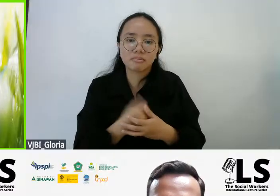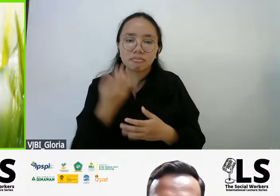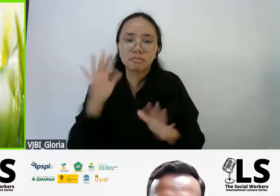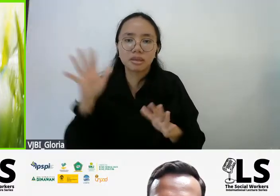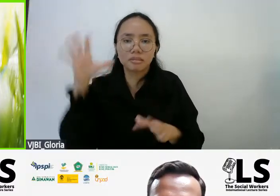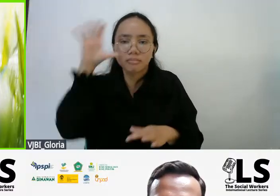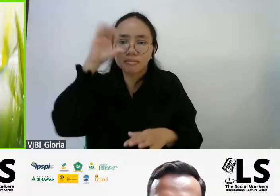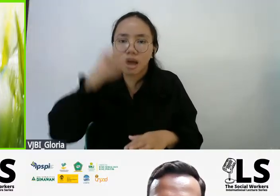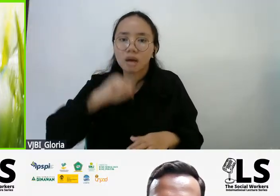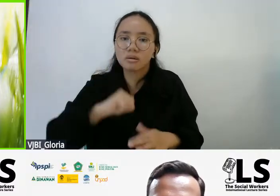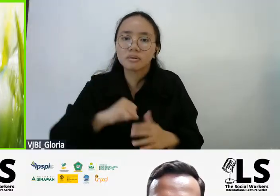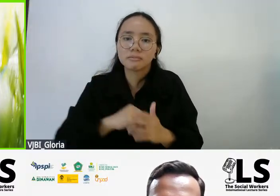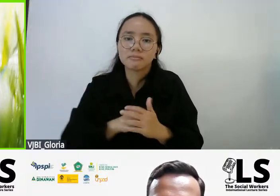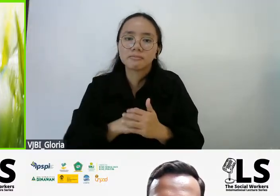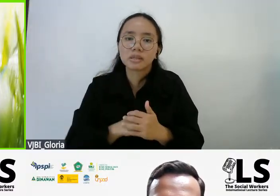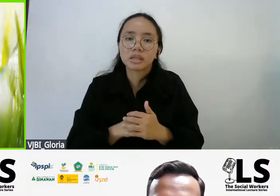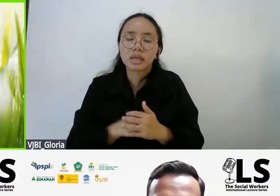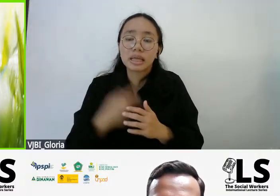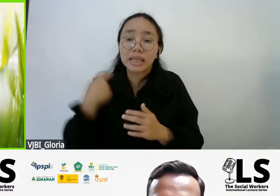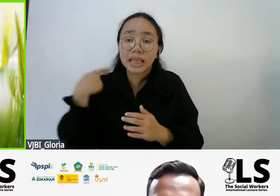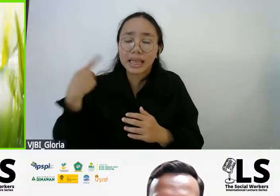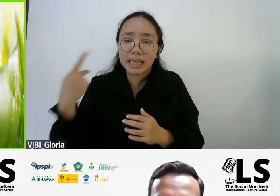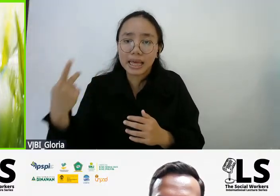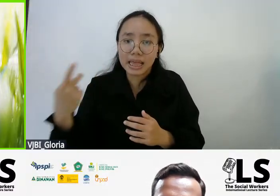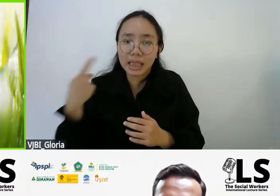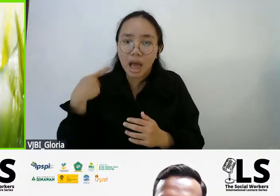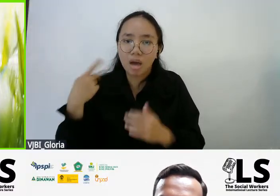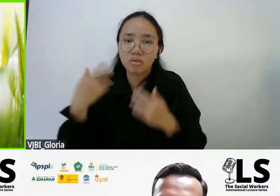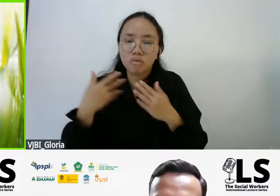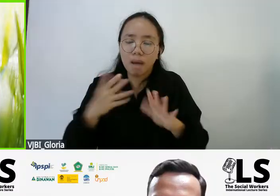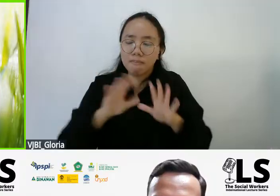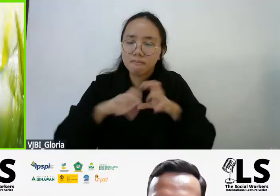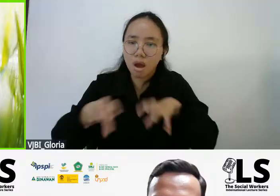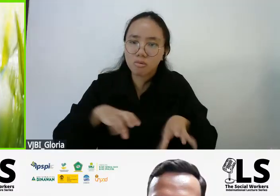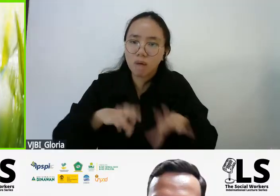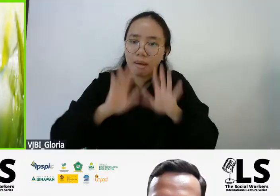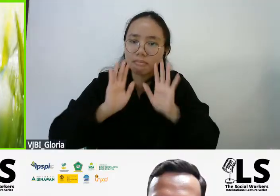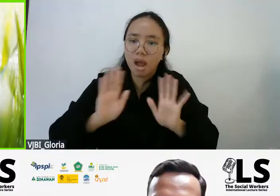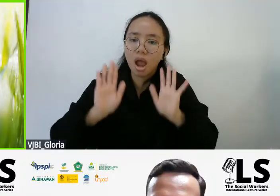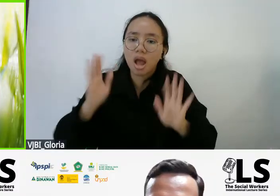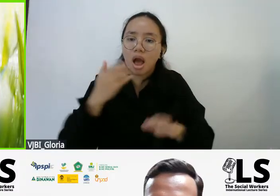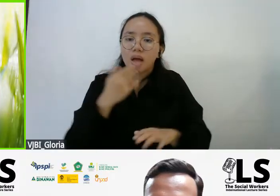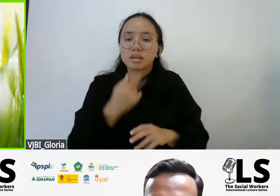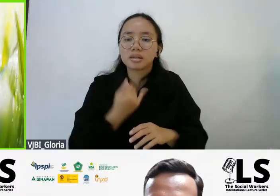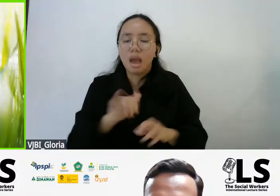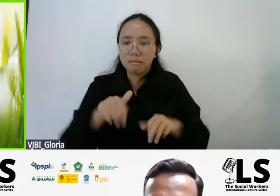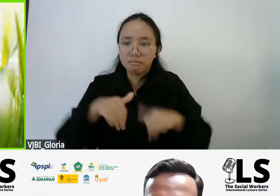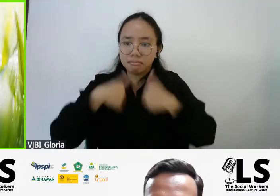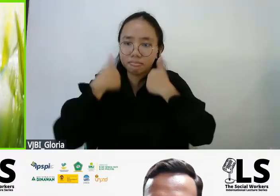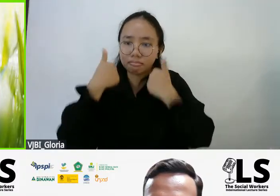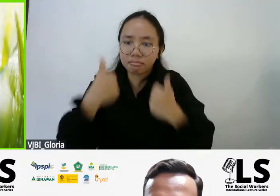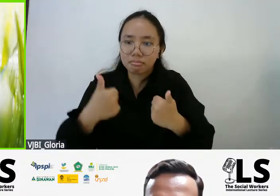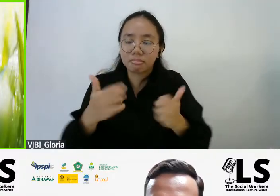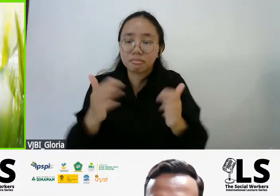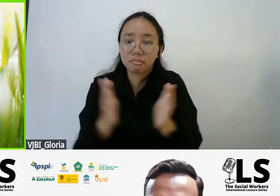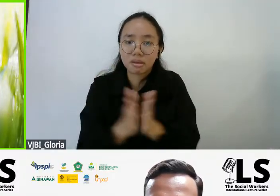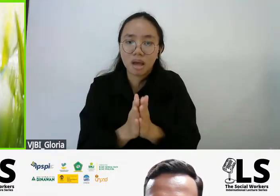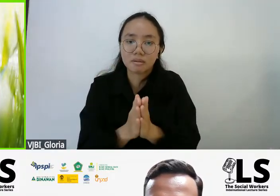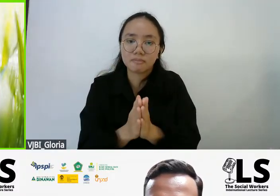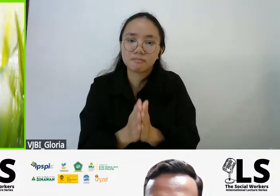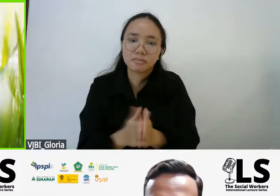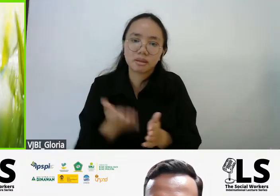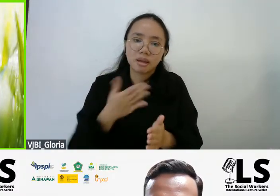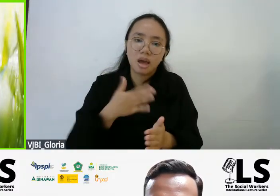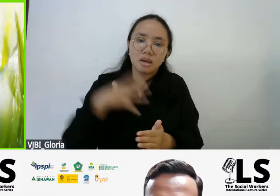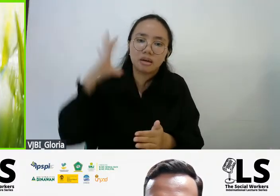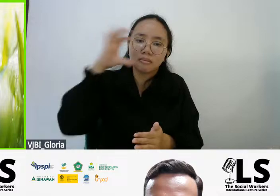things, but I am realizing that we can do even more. And since I started to